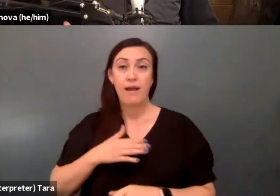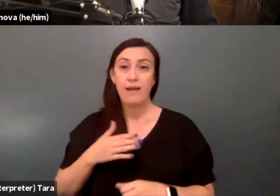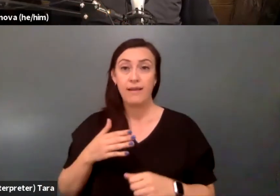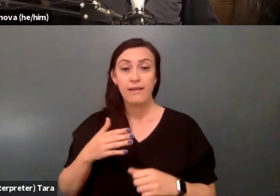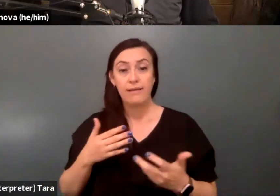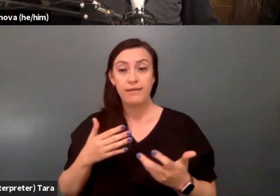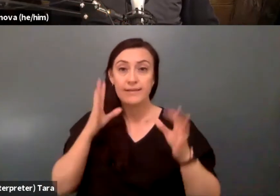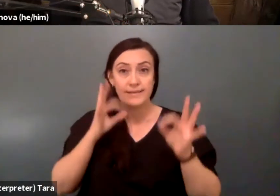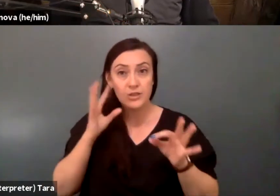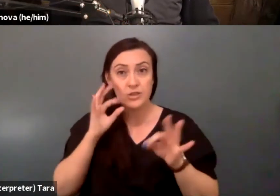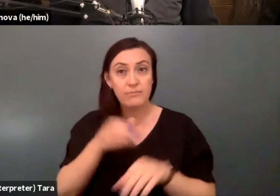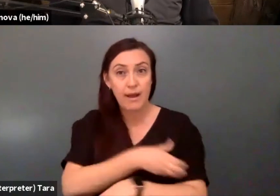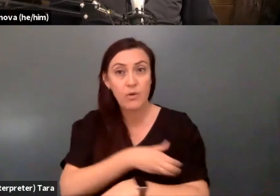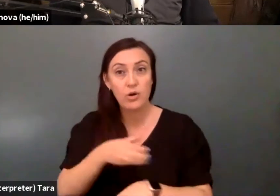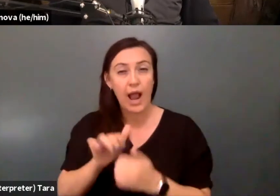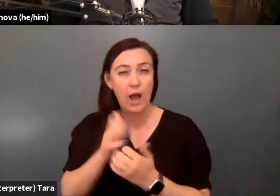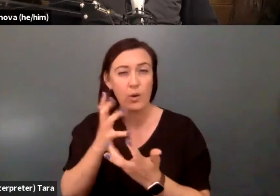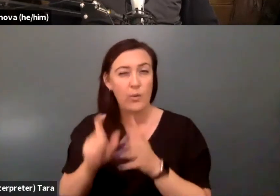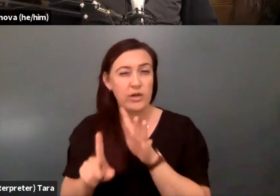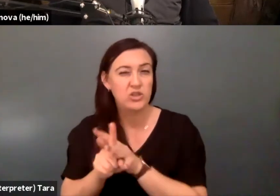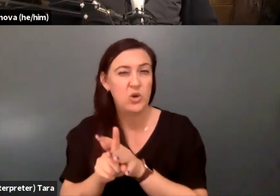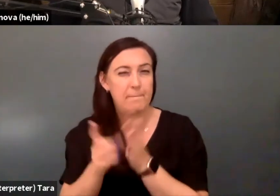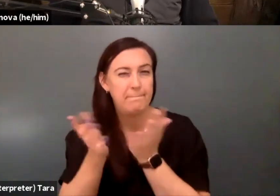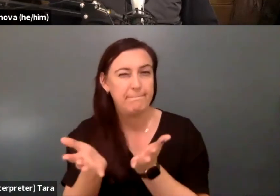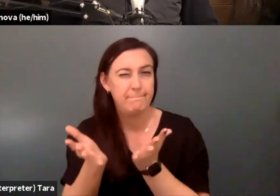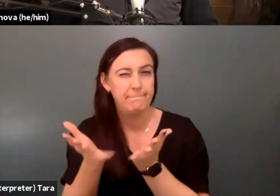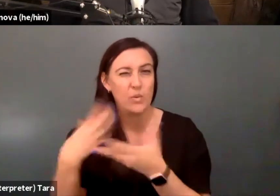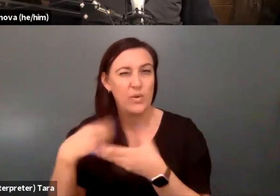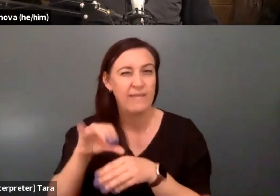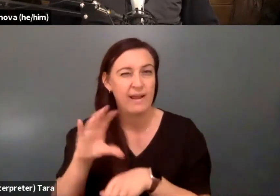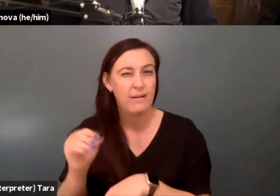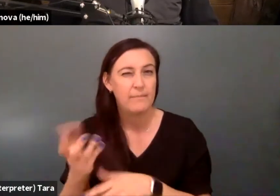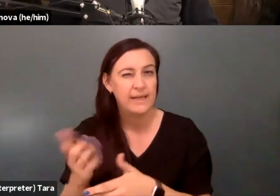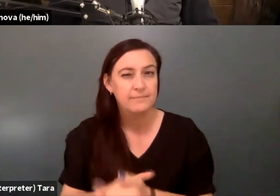want to show up in the organizations?